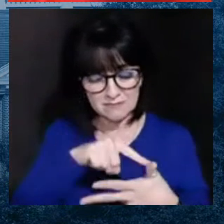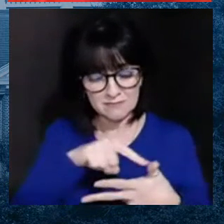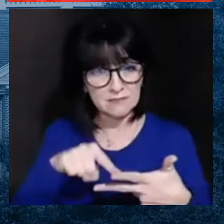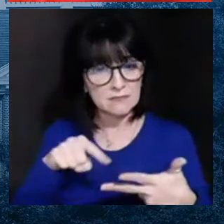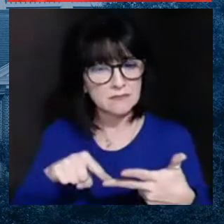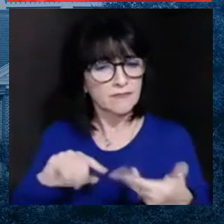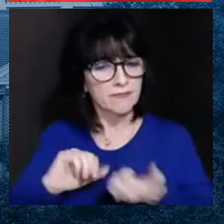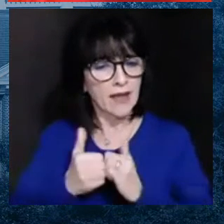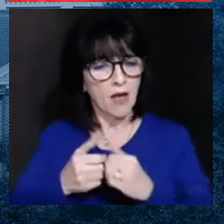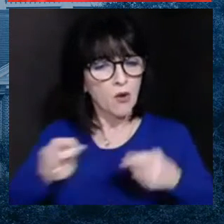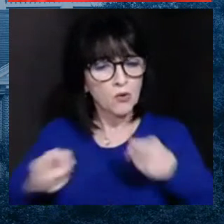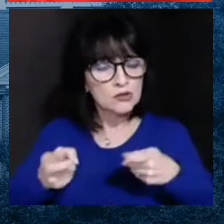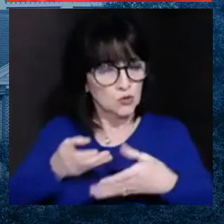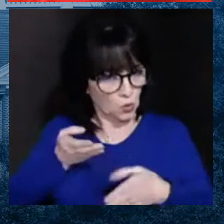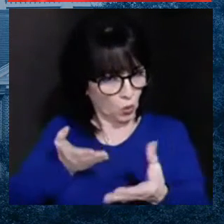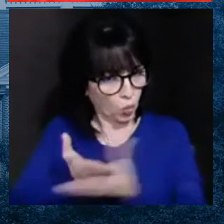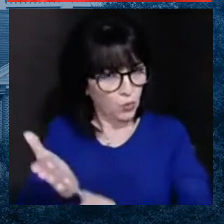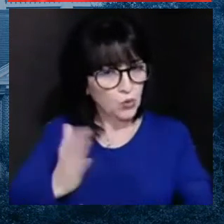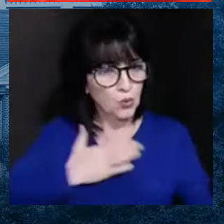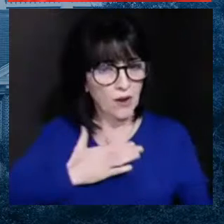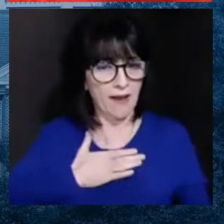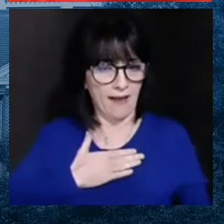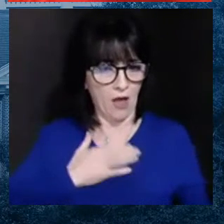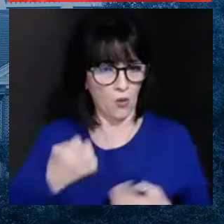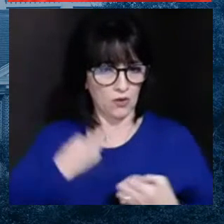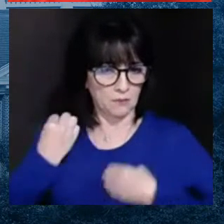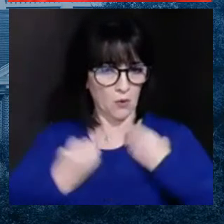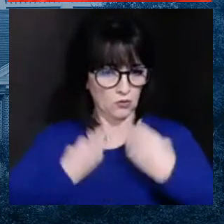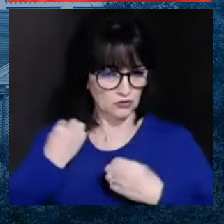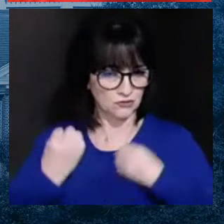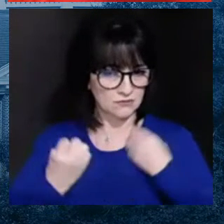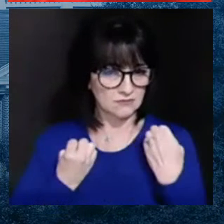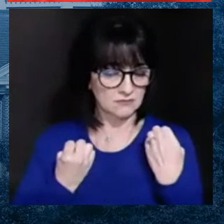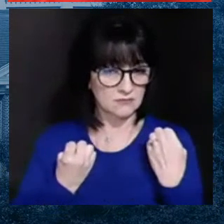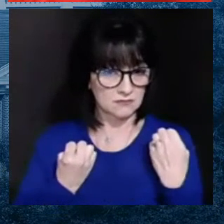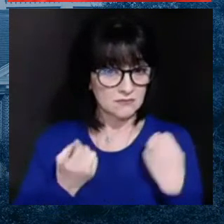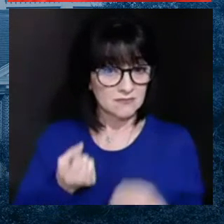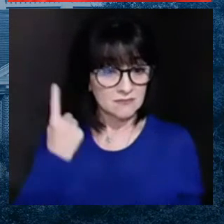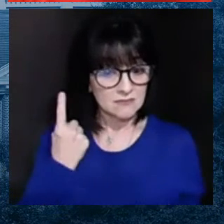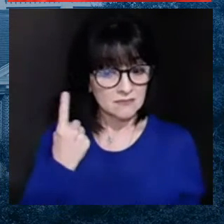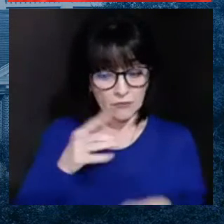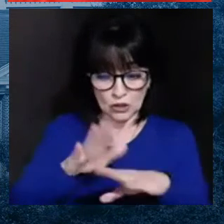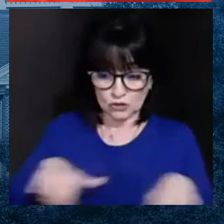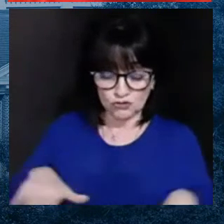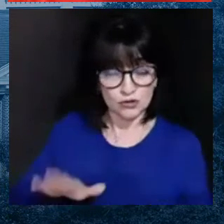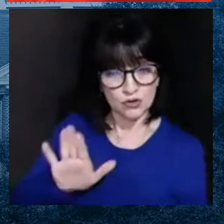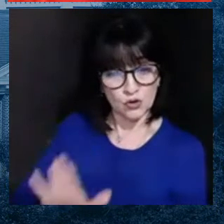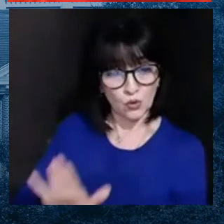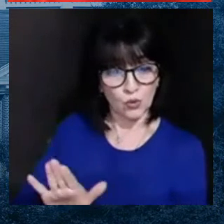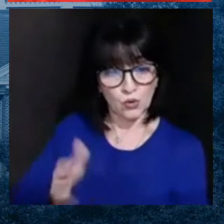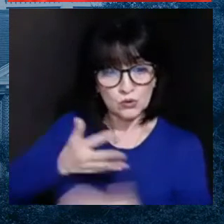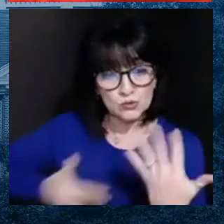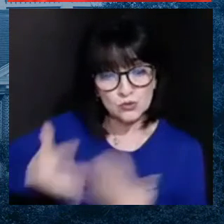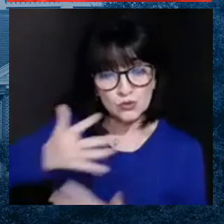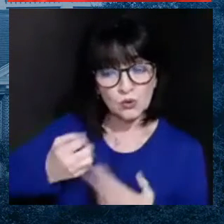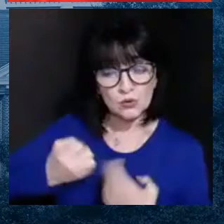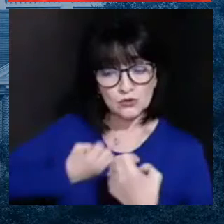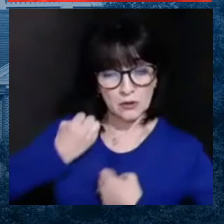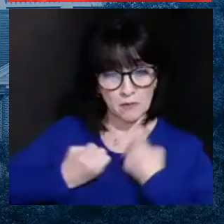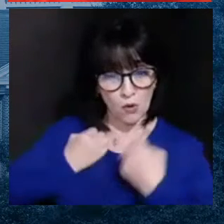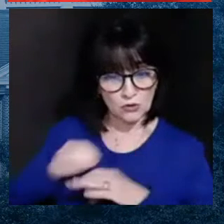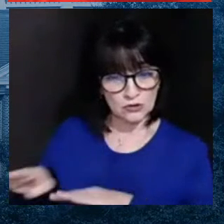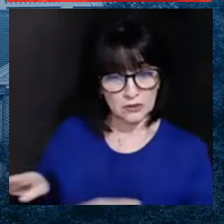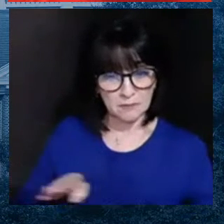emotions. The social, emotional, and behavioral health of students is dependent upon the resilience of